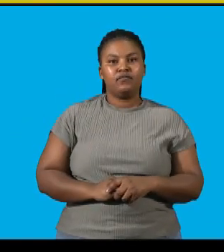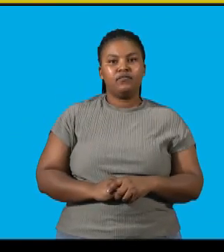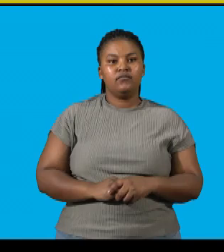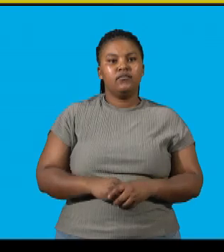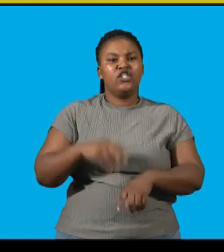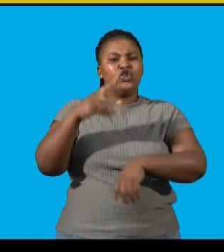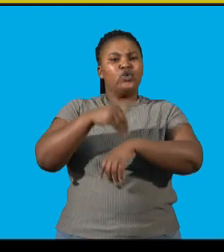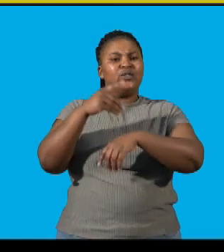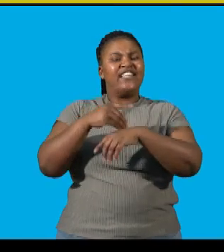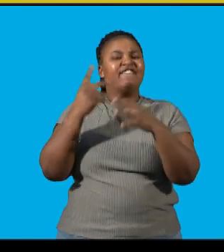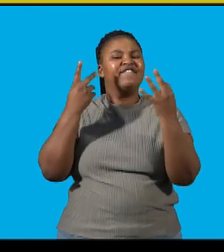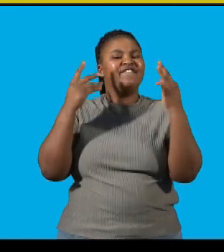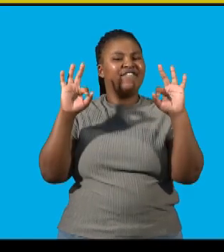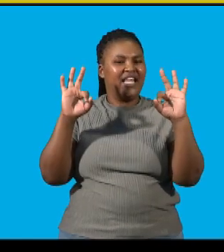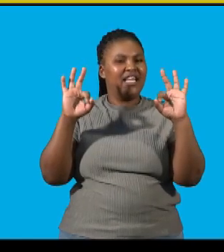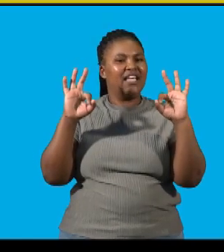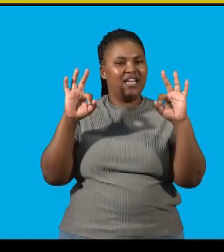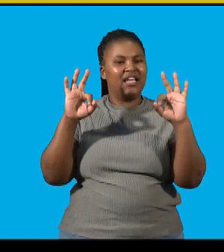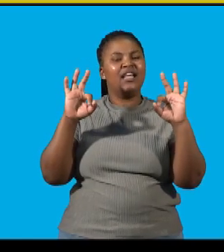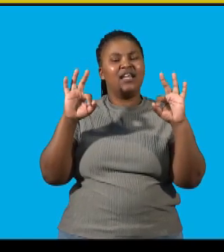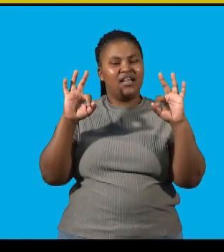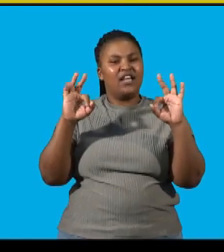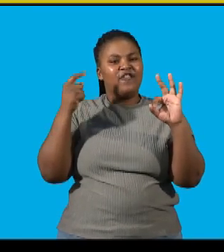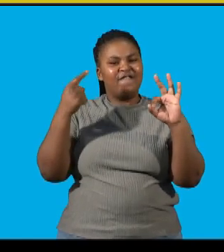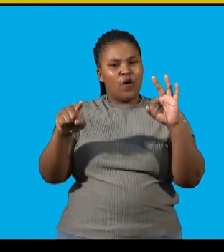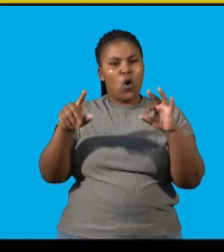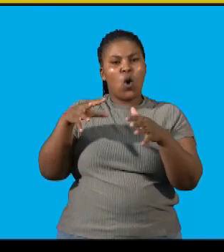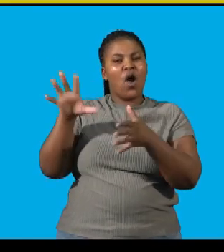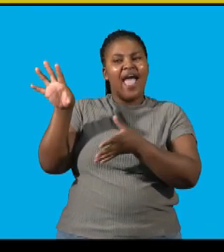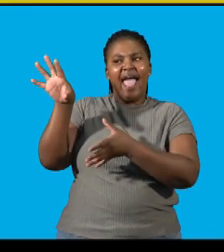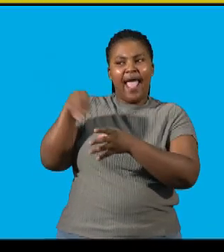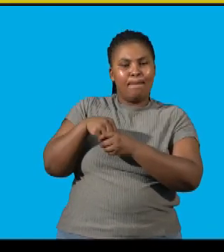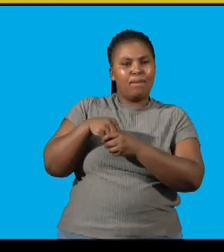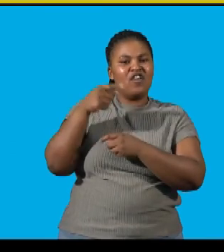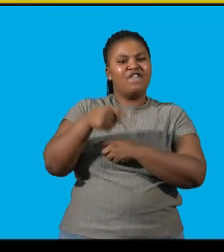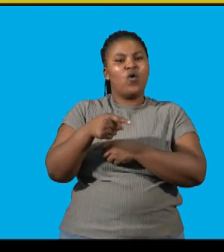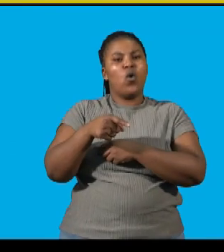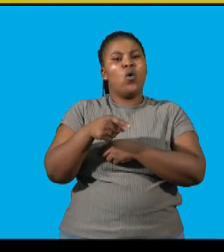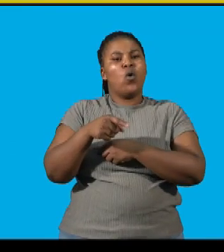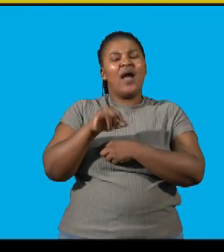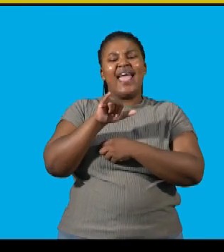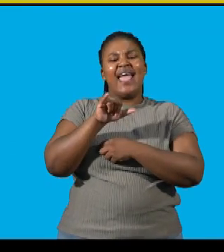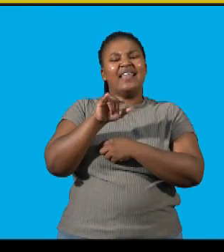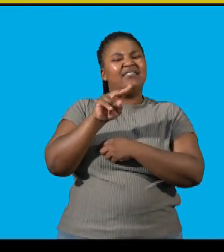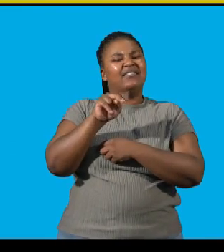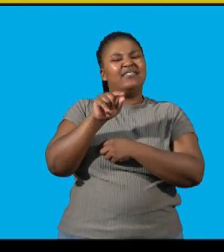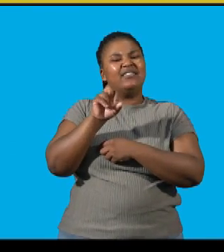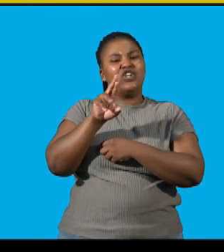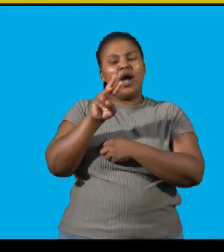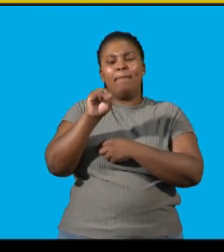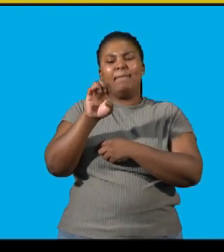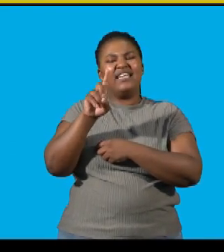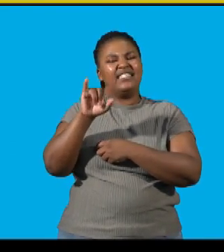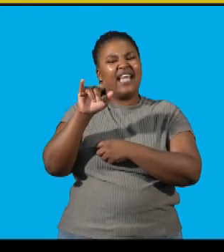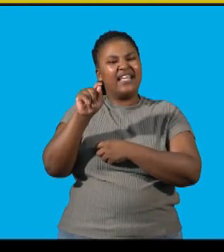So duty-free is on imports of intermediate goods that are used in the